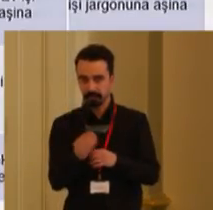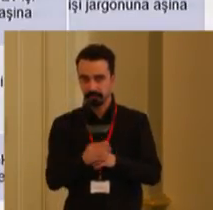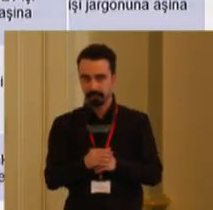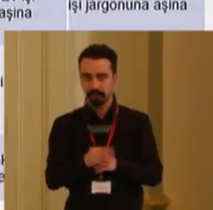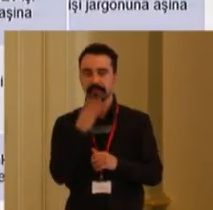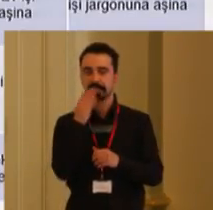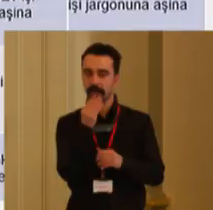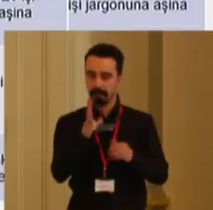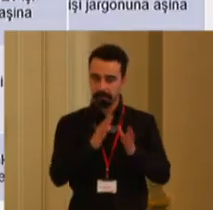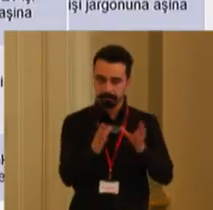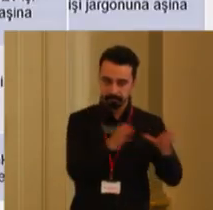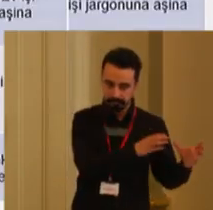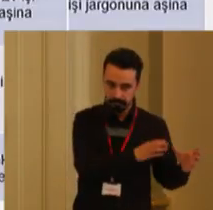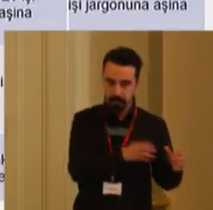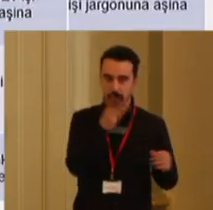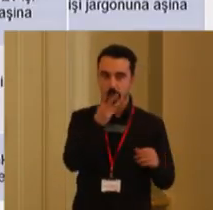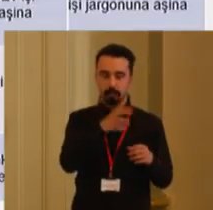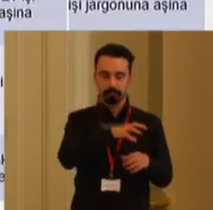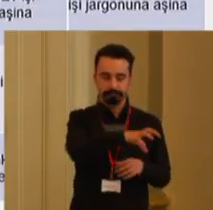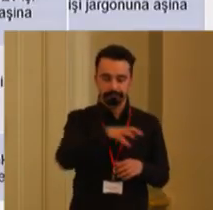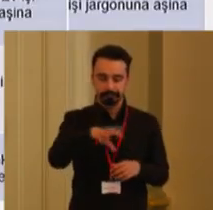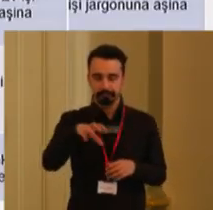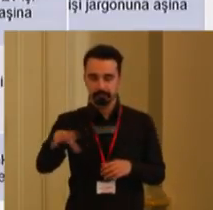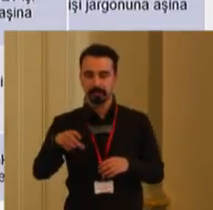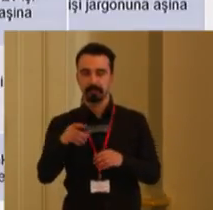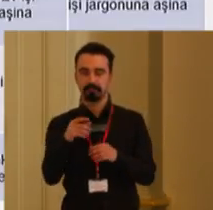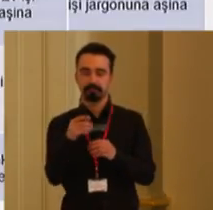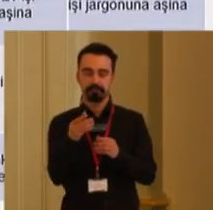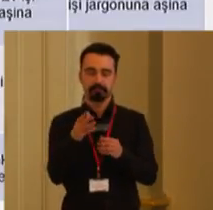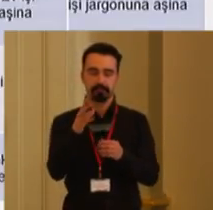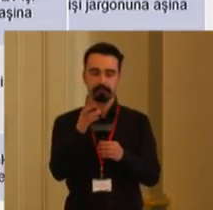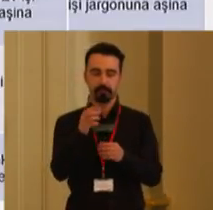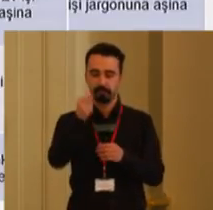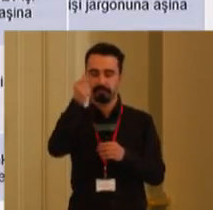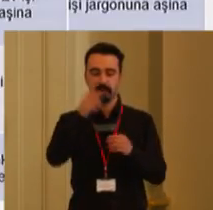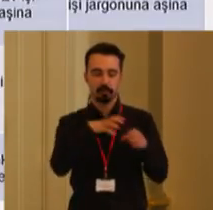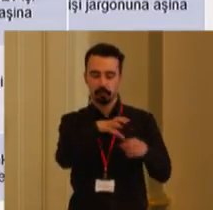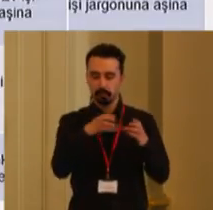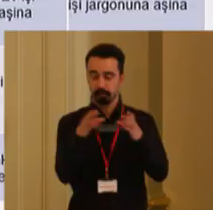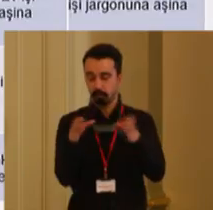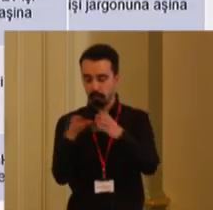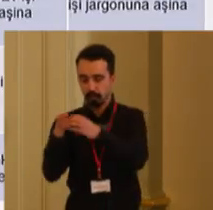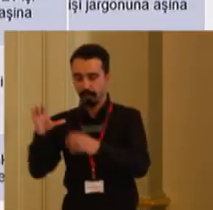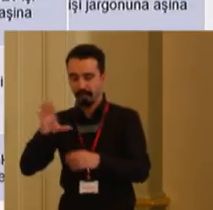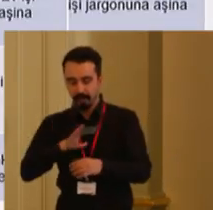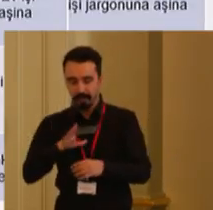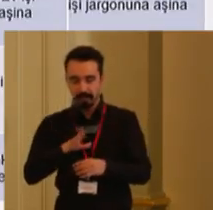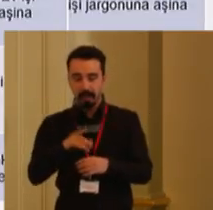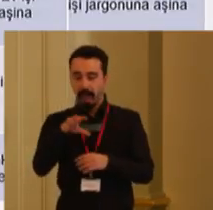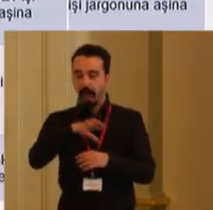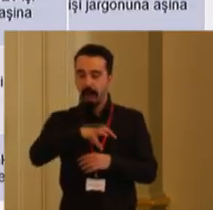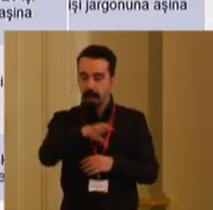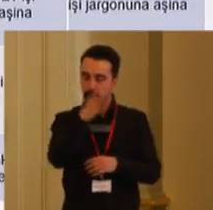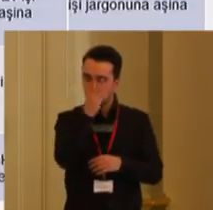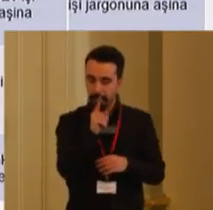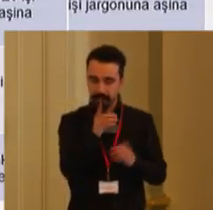forming a privileged group, and this may be seen as a caste system with three different